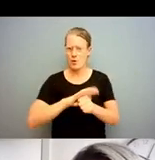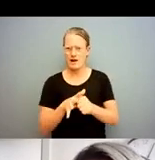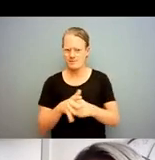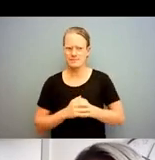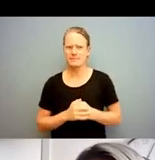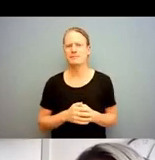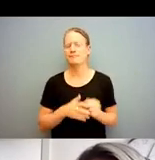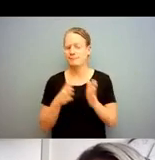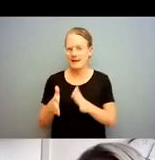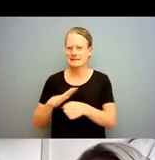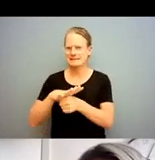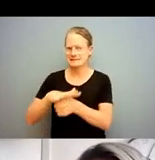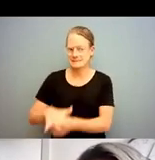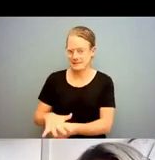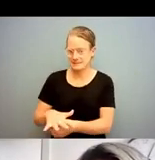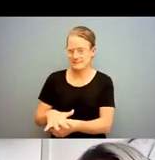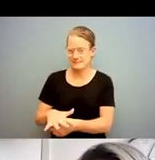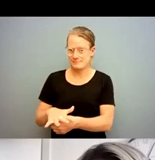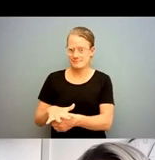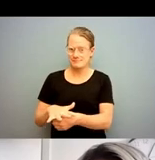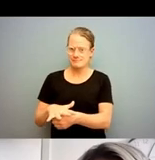And we need an